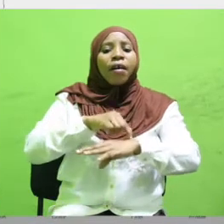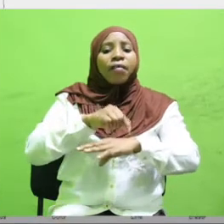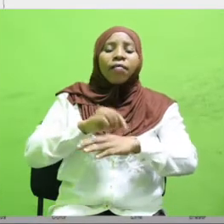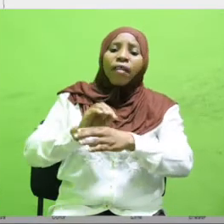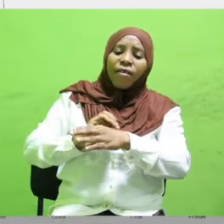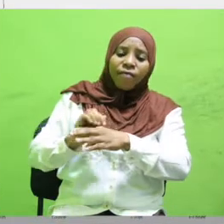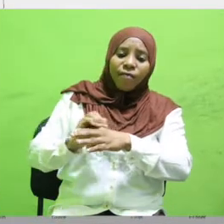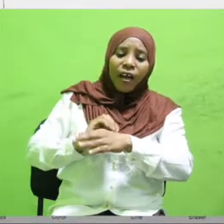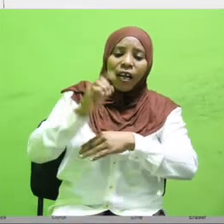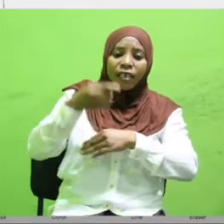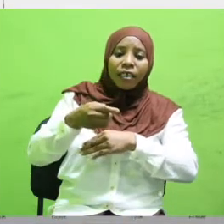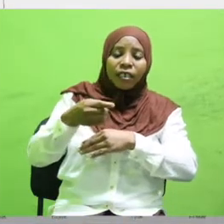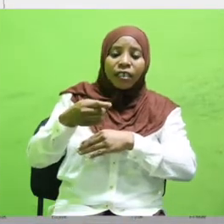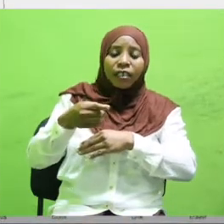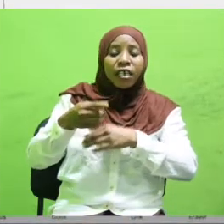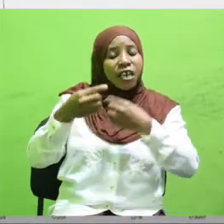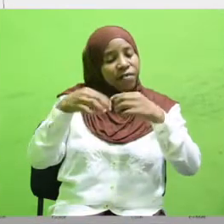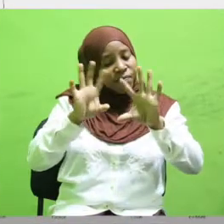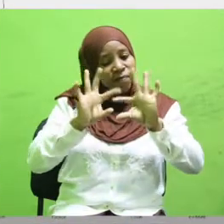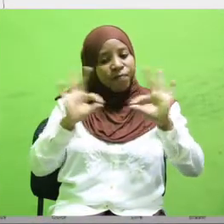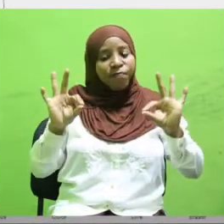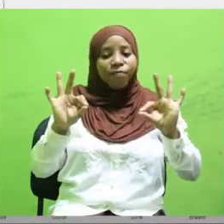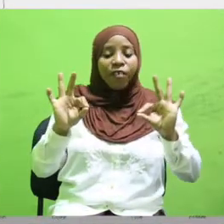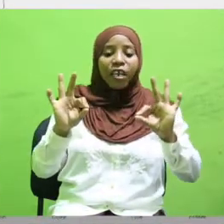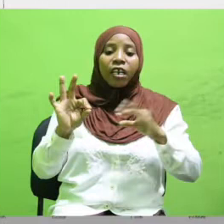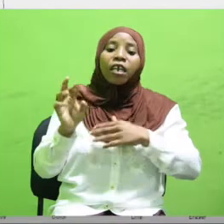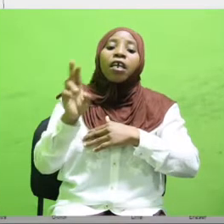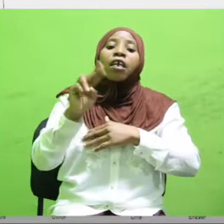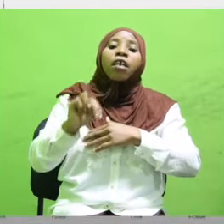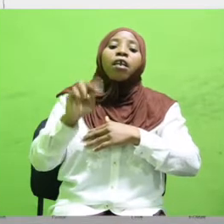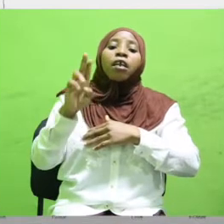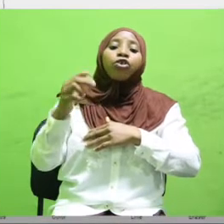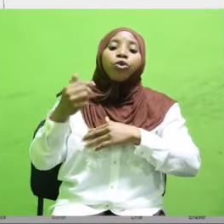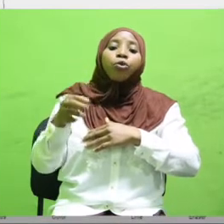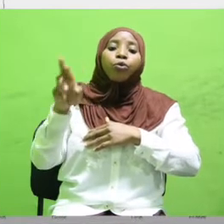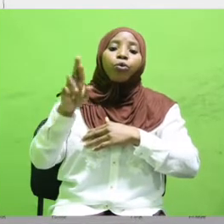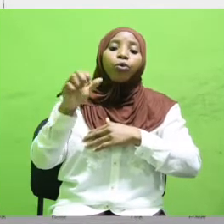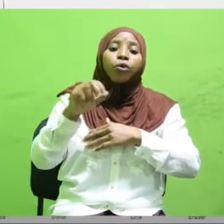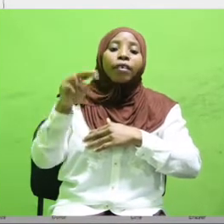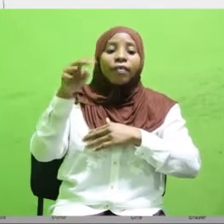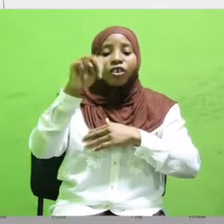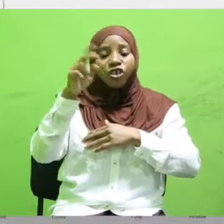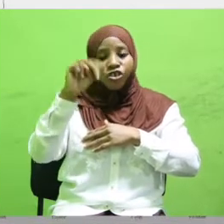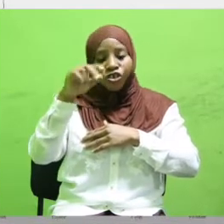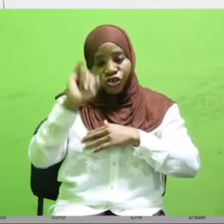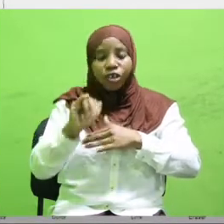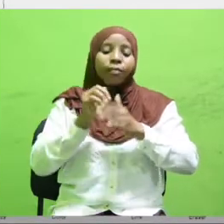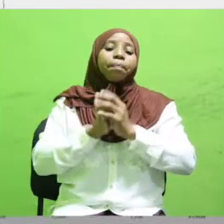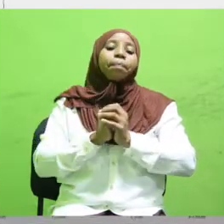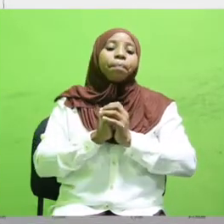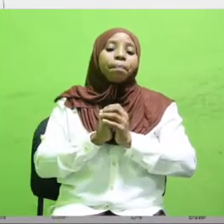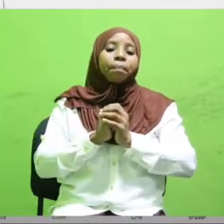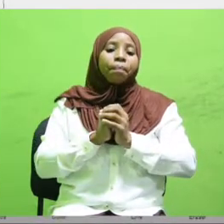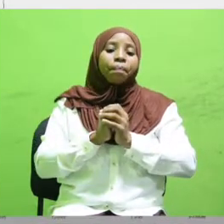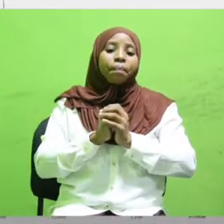by humans and are very nutritious and provide a good source of proteins. So we know that there are some fungi which can